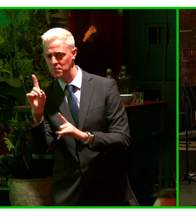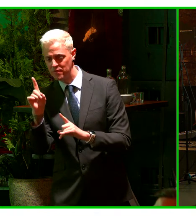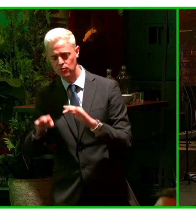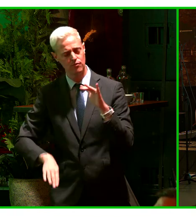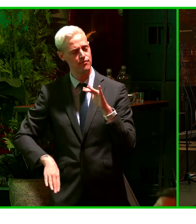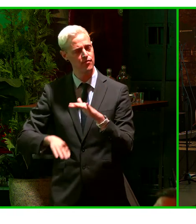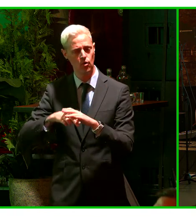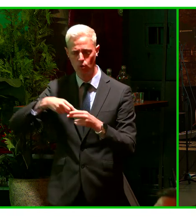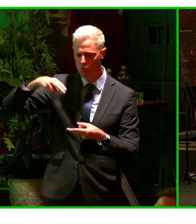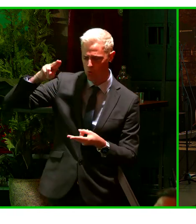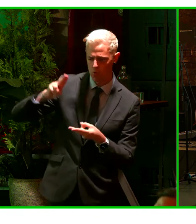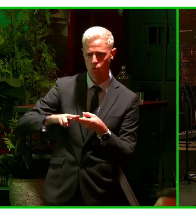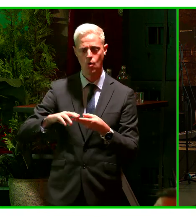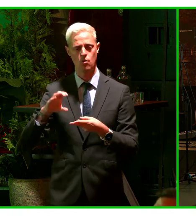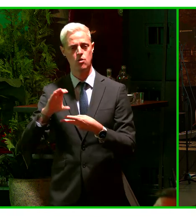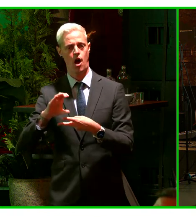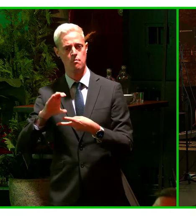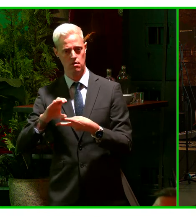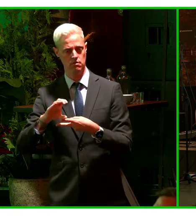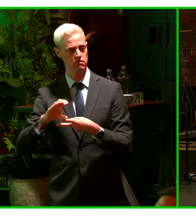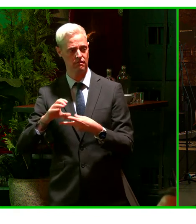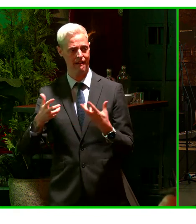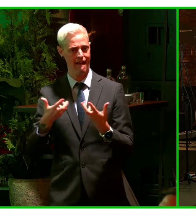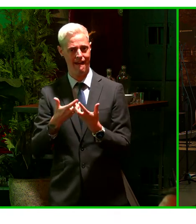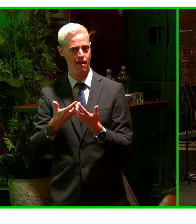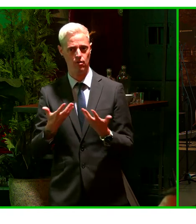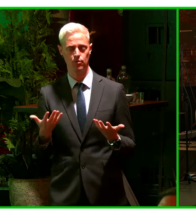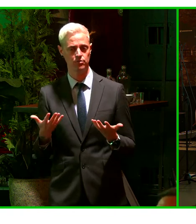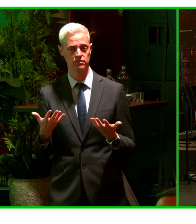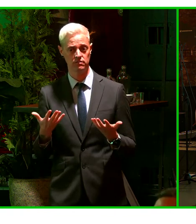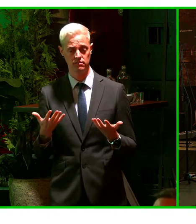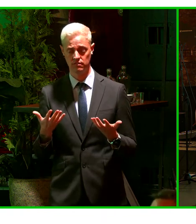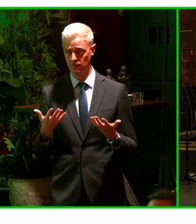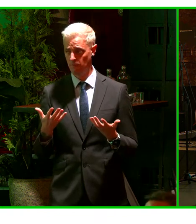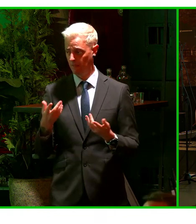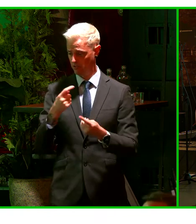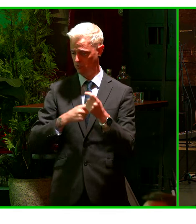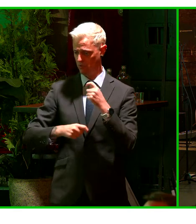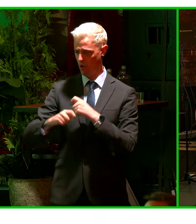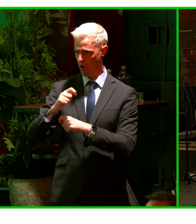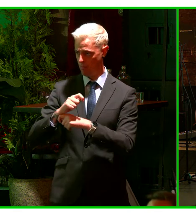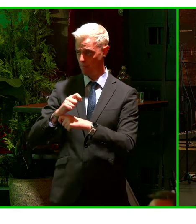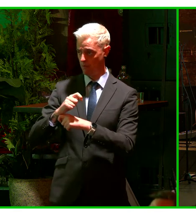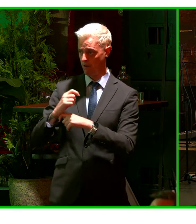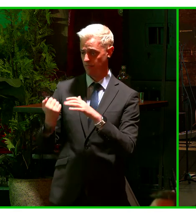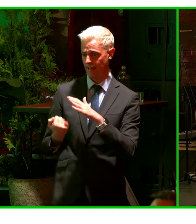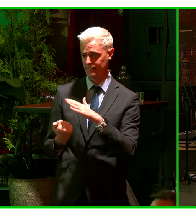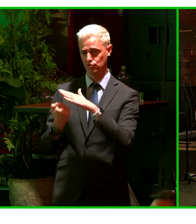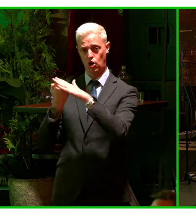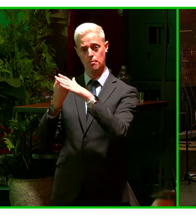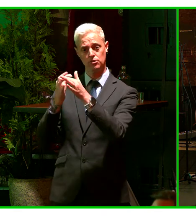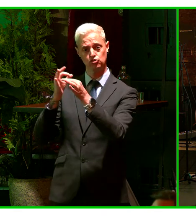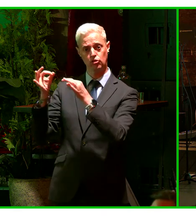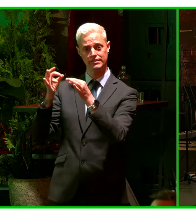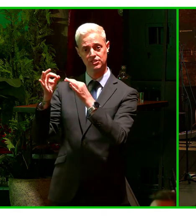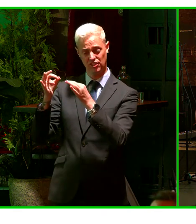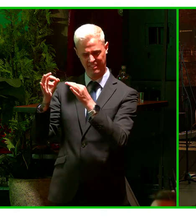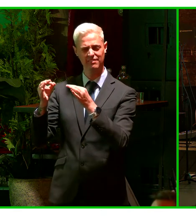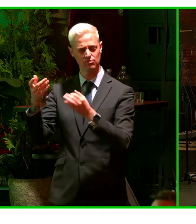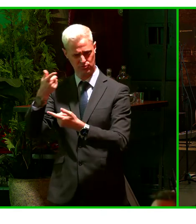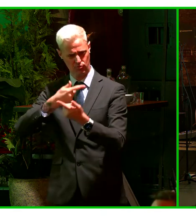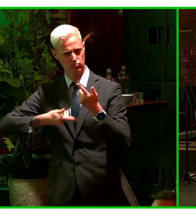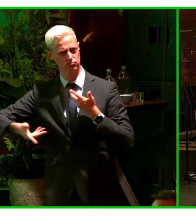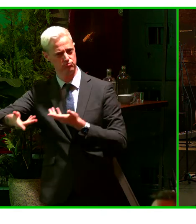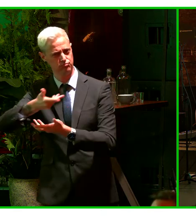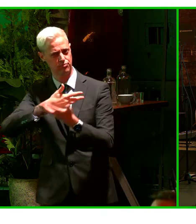decarbonisation journey look like for that entire stock, and how does that break down? So effectively taking the top level strategy that you've heard about already today,